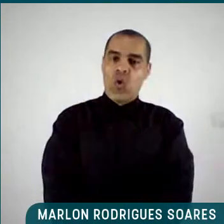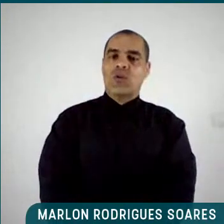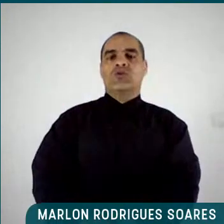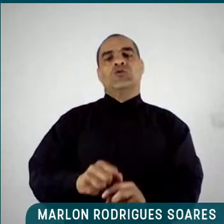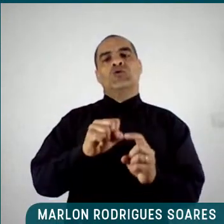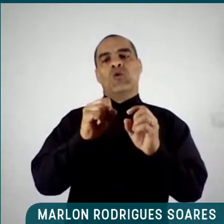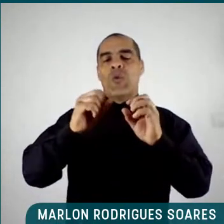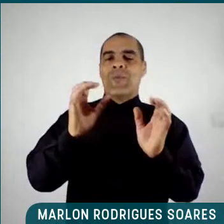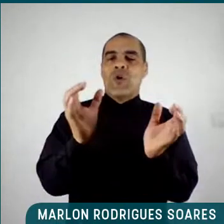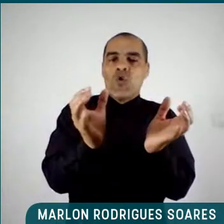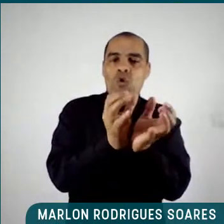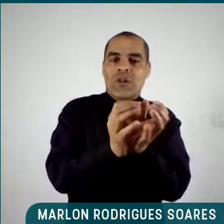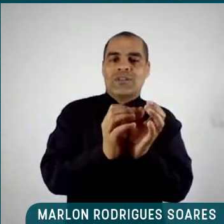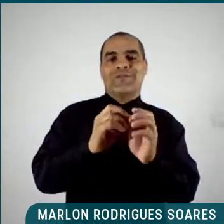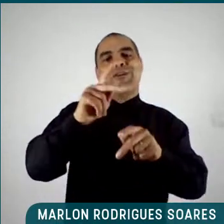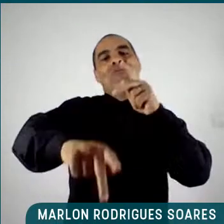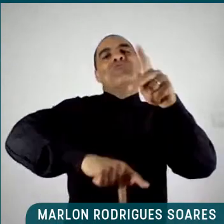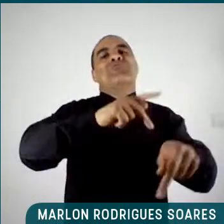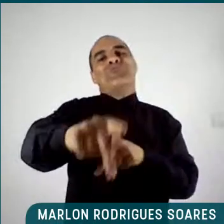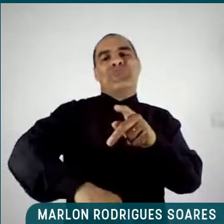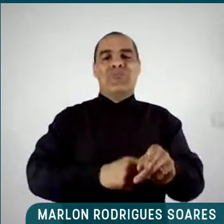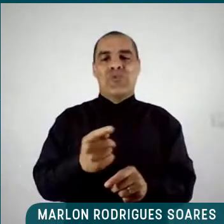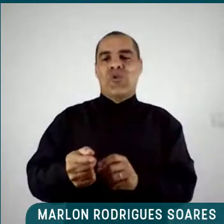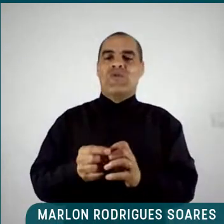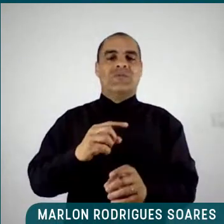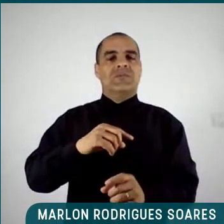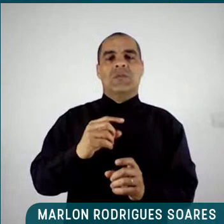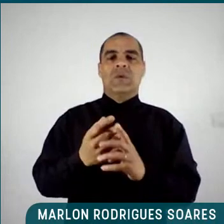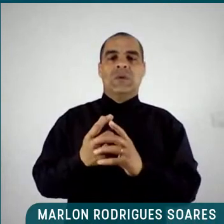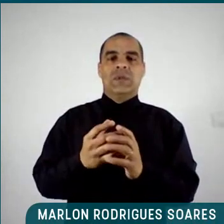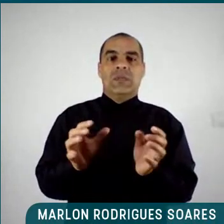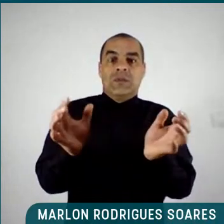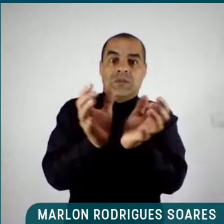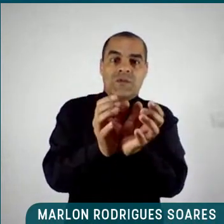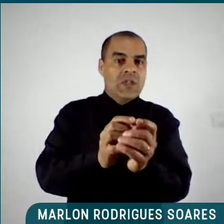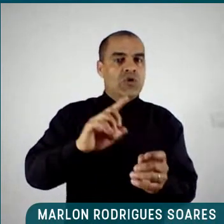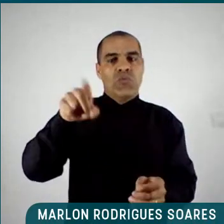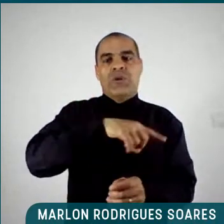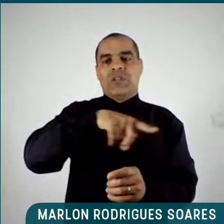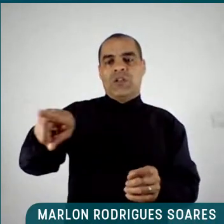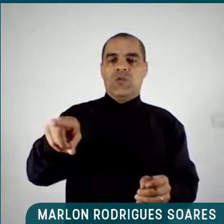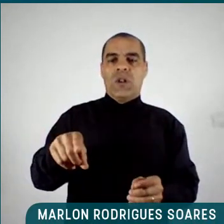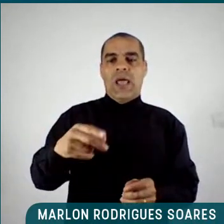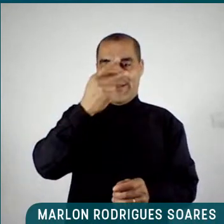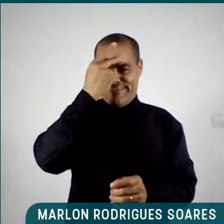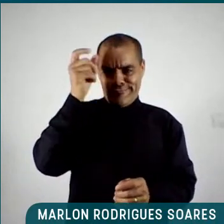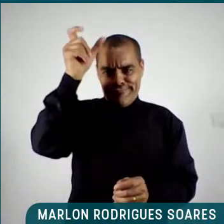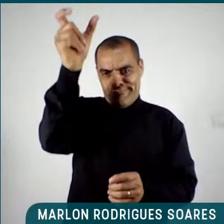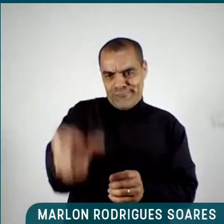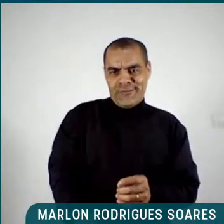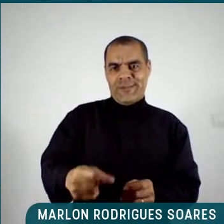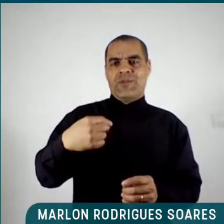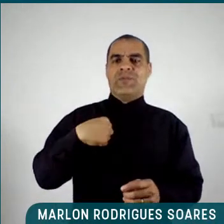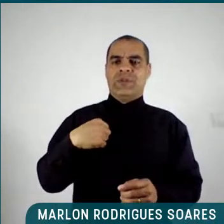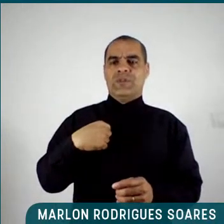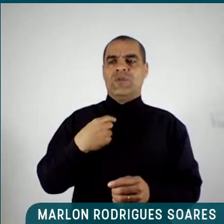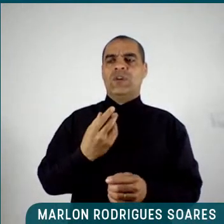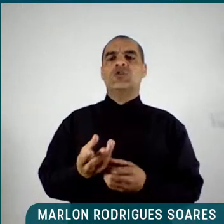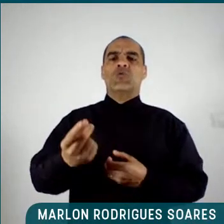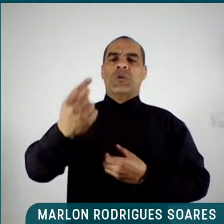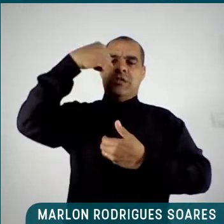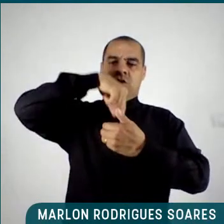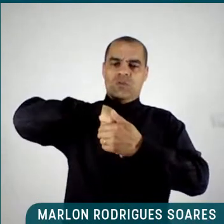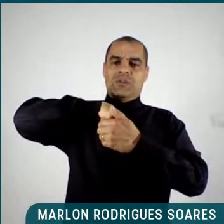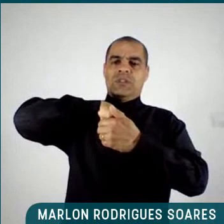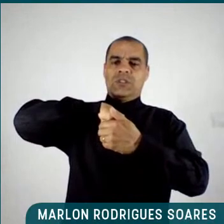This is coletividade not que about vai Monique, this is not about Deborah, this is not about Malu, this is not about Marina. reconhecer a We subjetividade, have to mas o recognize resultado,